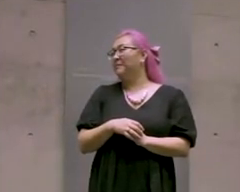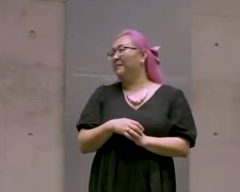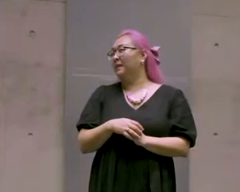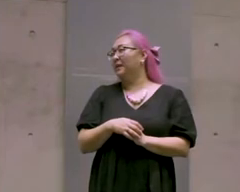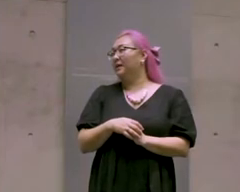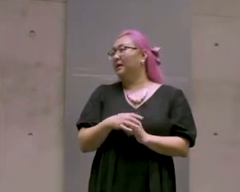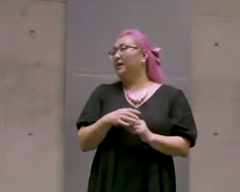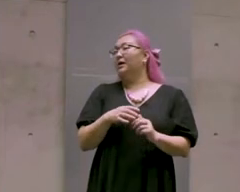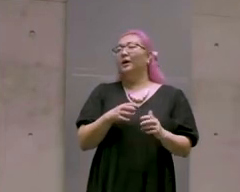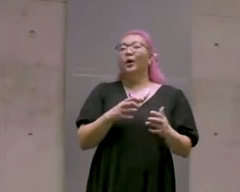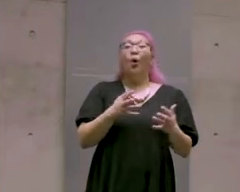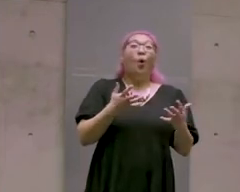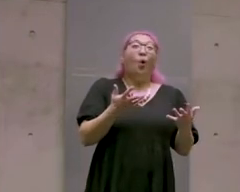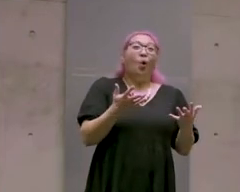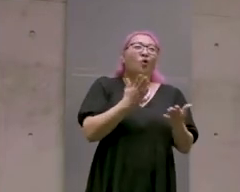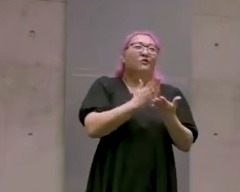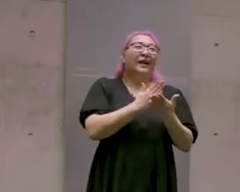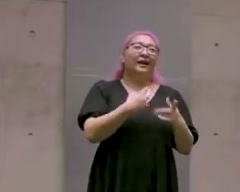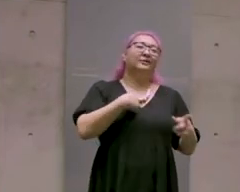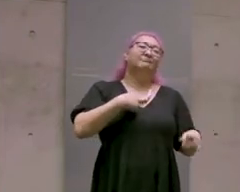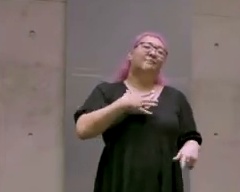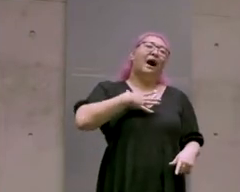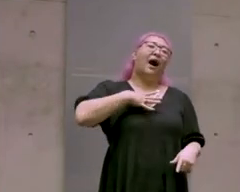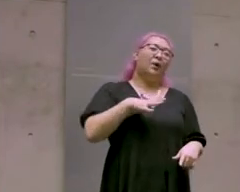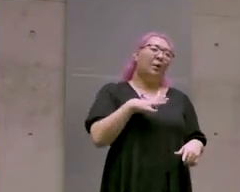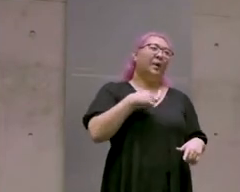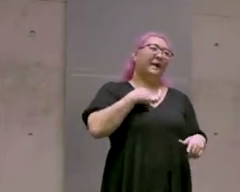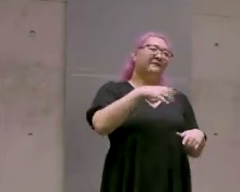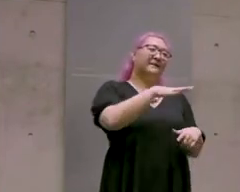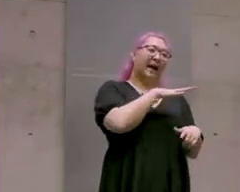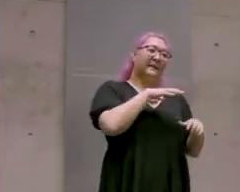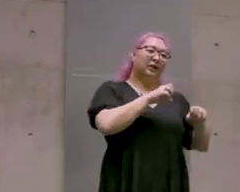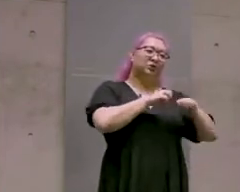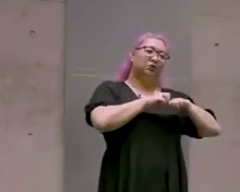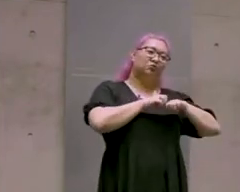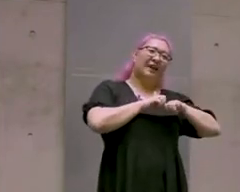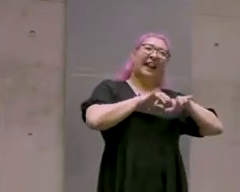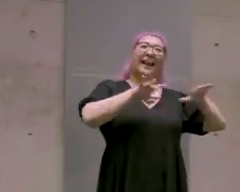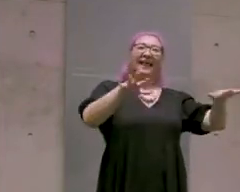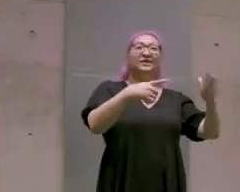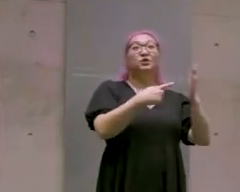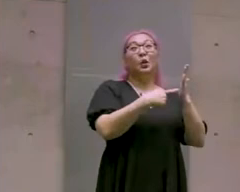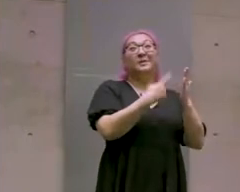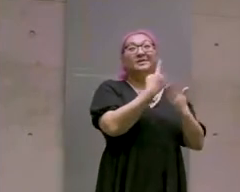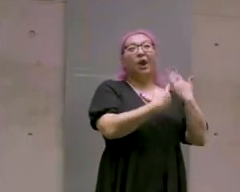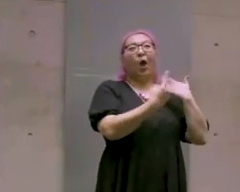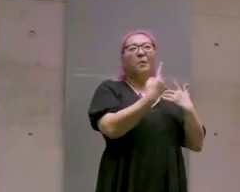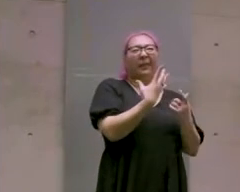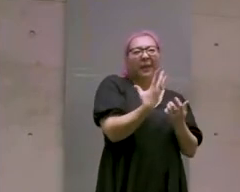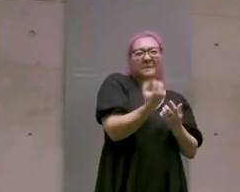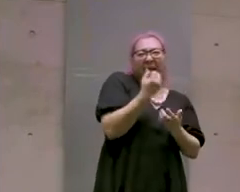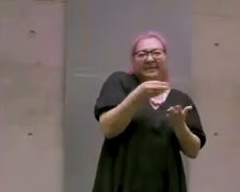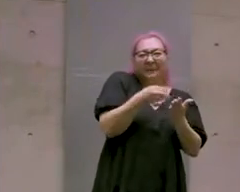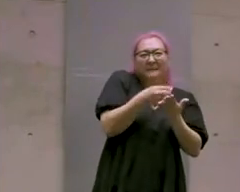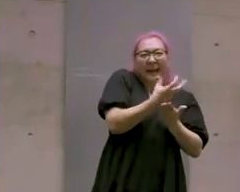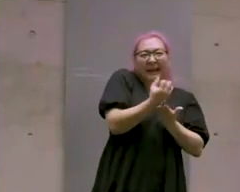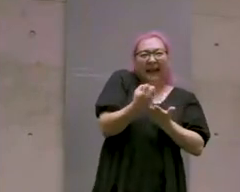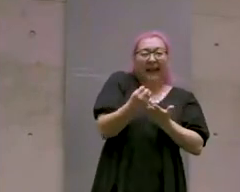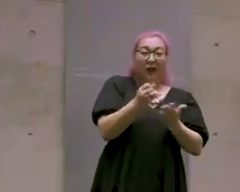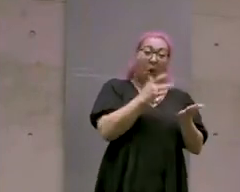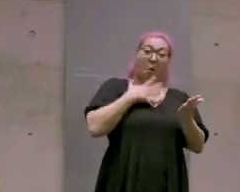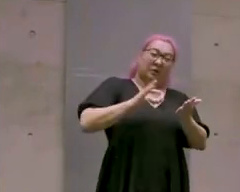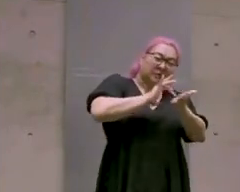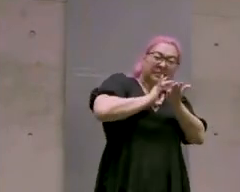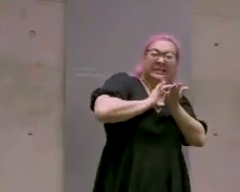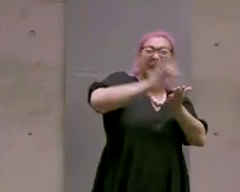2 and you know, make some money from it in my stead. I've left very clear plans to sell out immediately